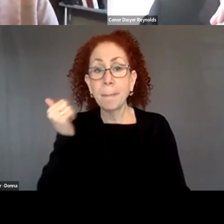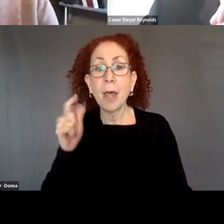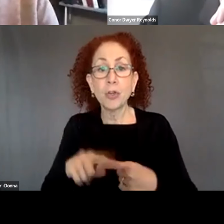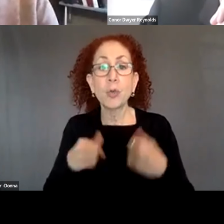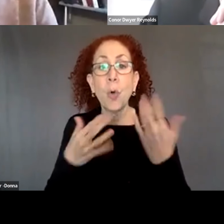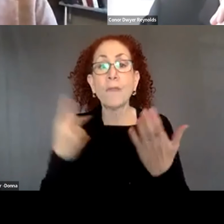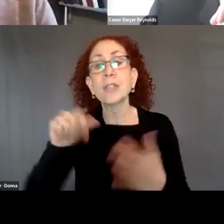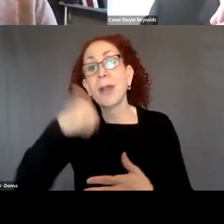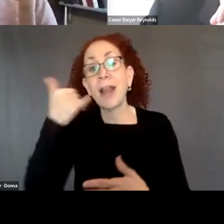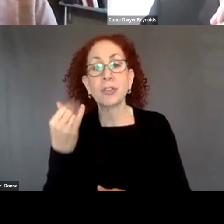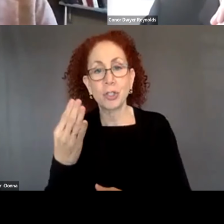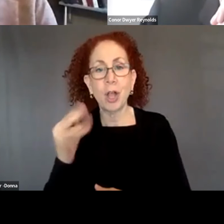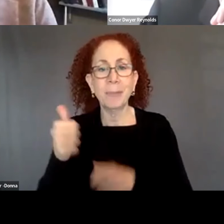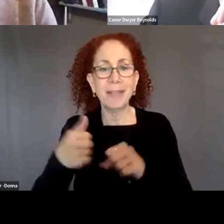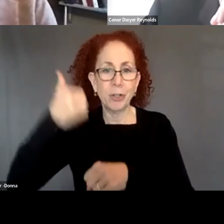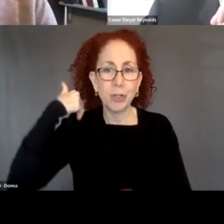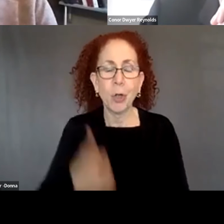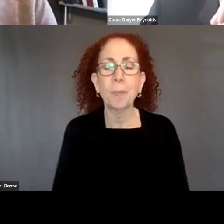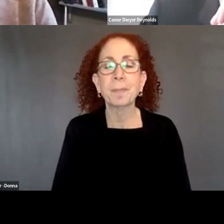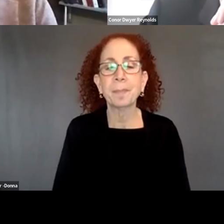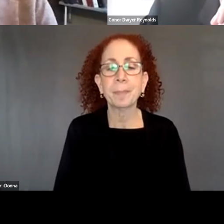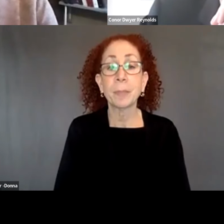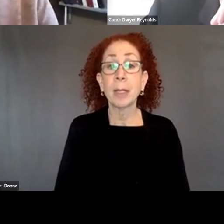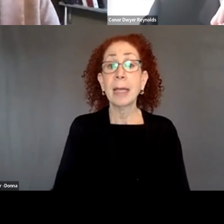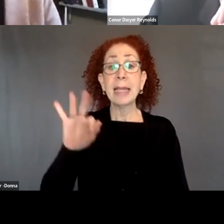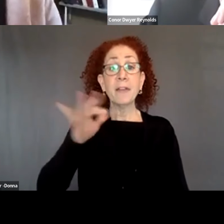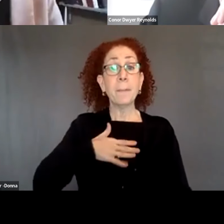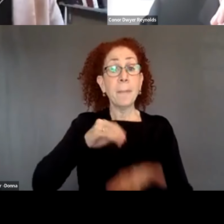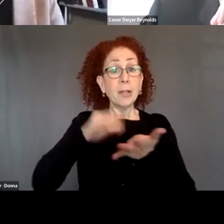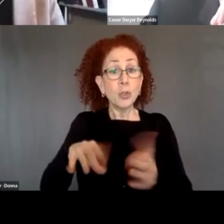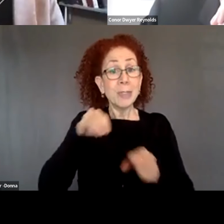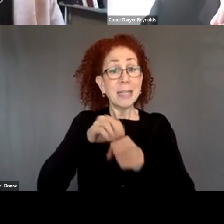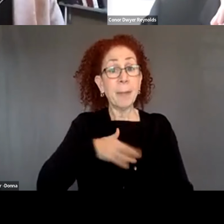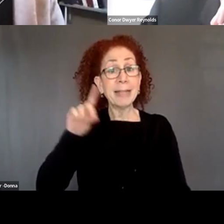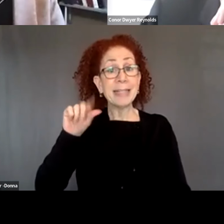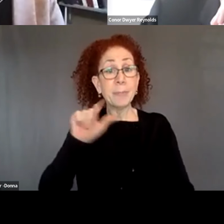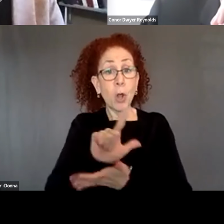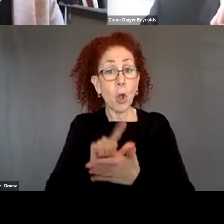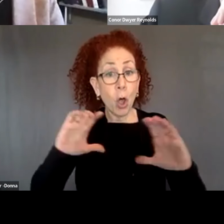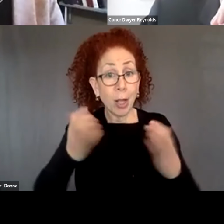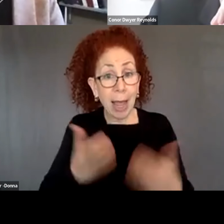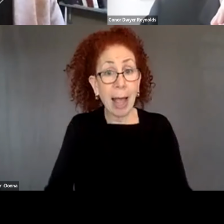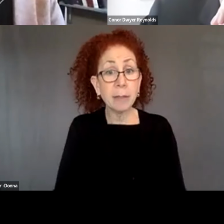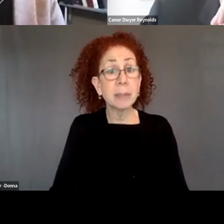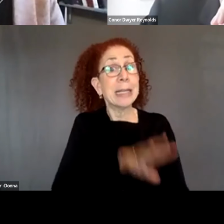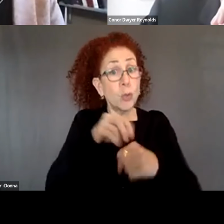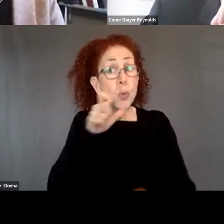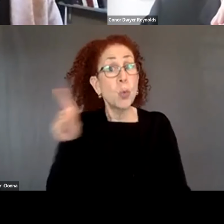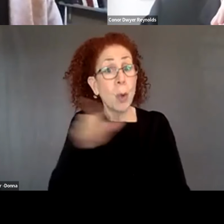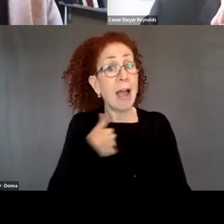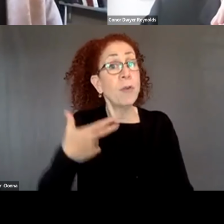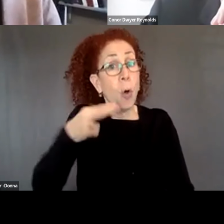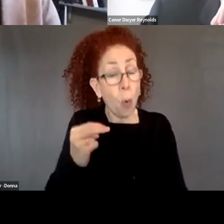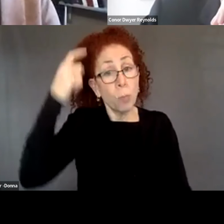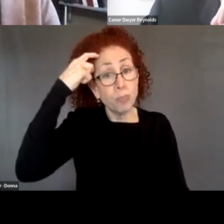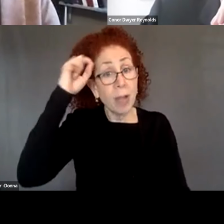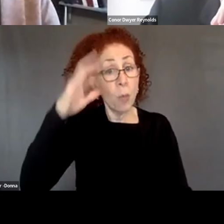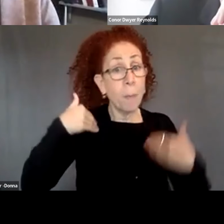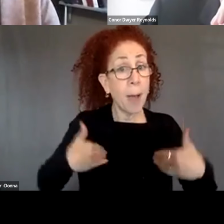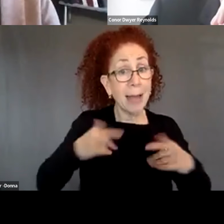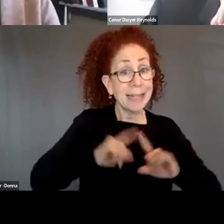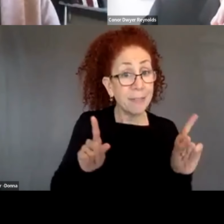years ago. When my students in my disability law class, including those with their own brain or body difference,